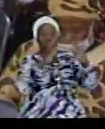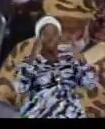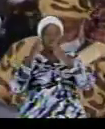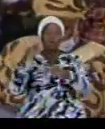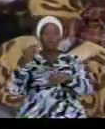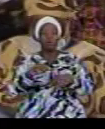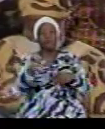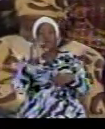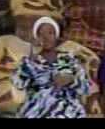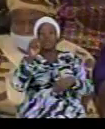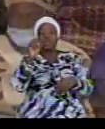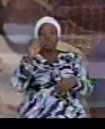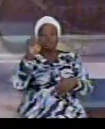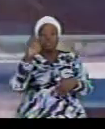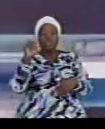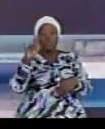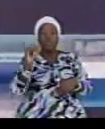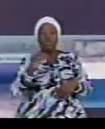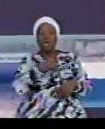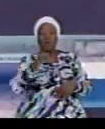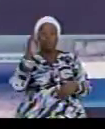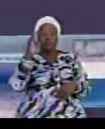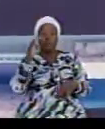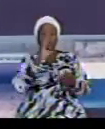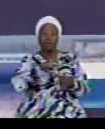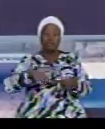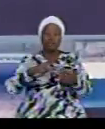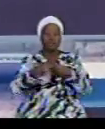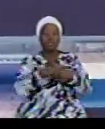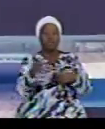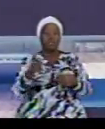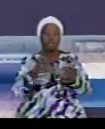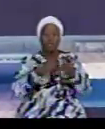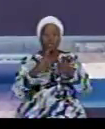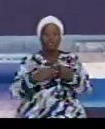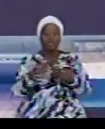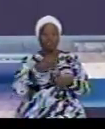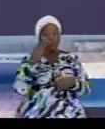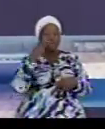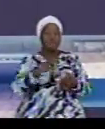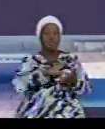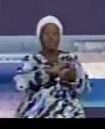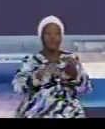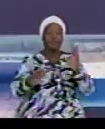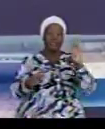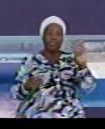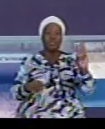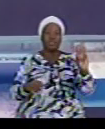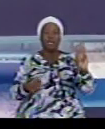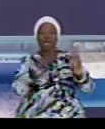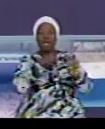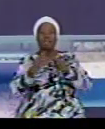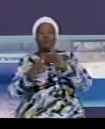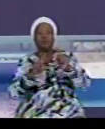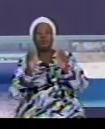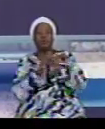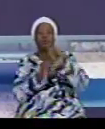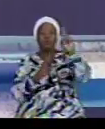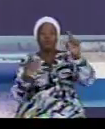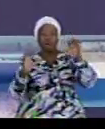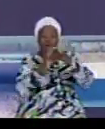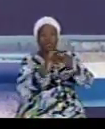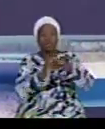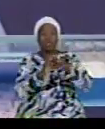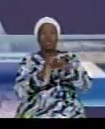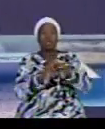preached Christ unto them. What then happened? Look at verse 6. In verse 6, and the people with one accord gave